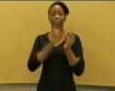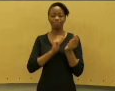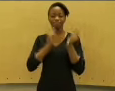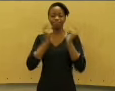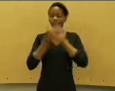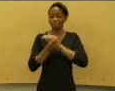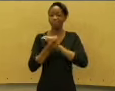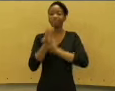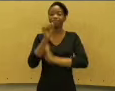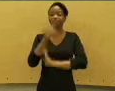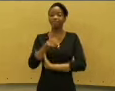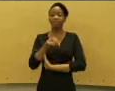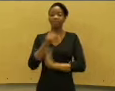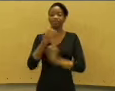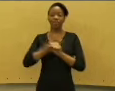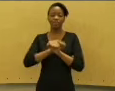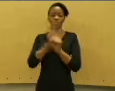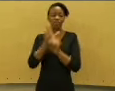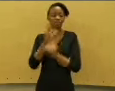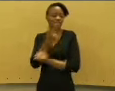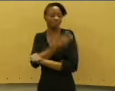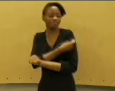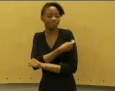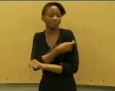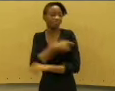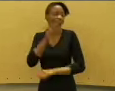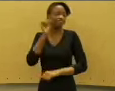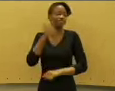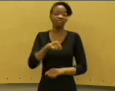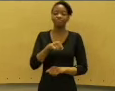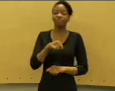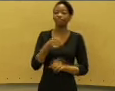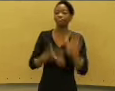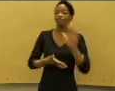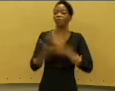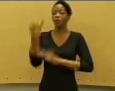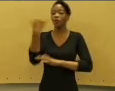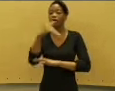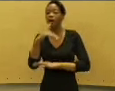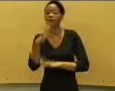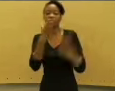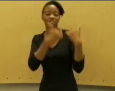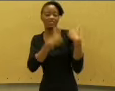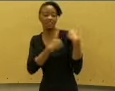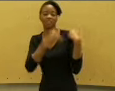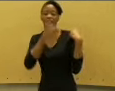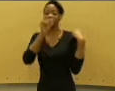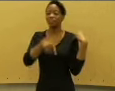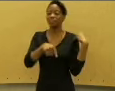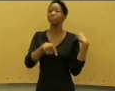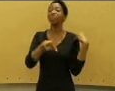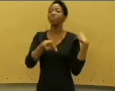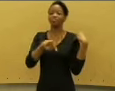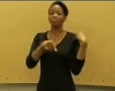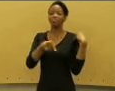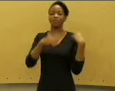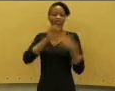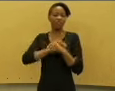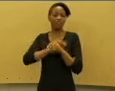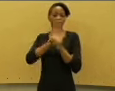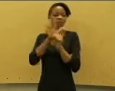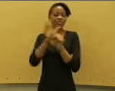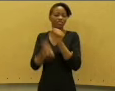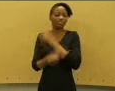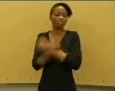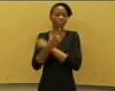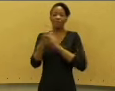vaccines, our lives, when we're all safe to go out. And it didn't even have to wait for COVID to be managed,